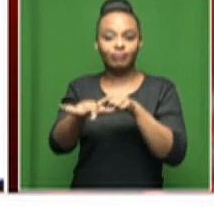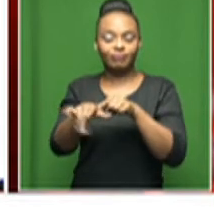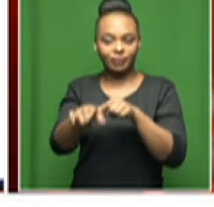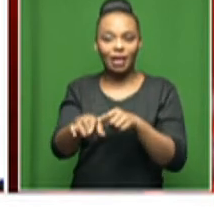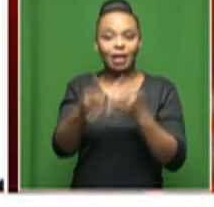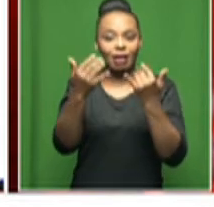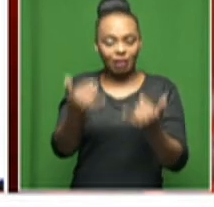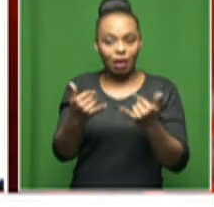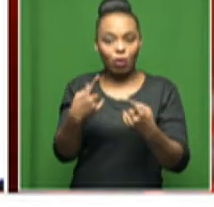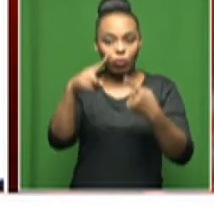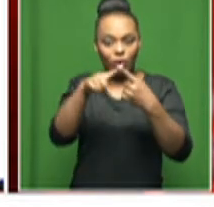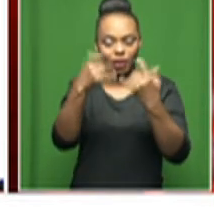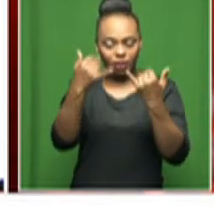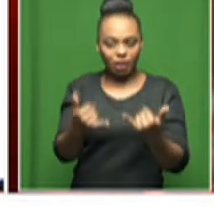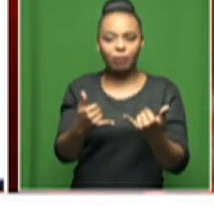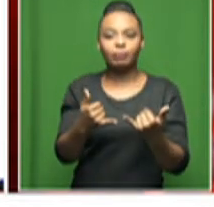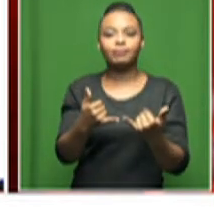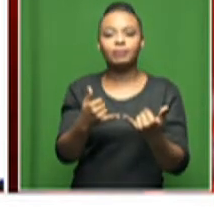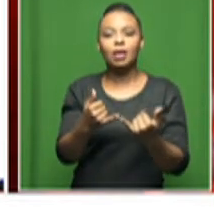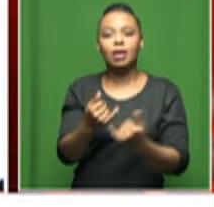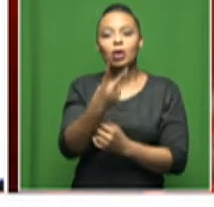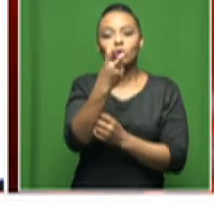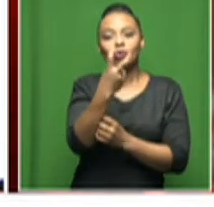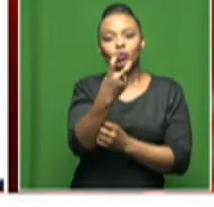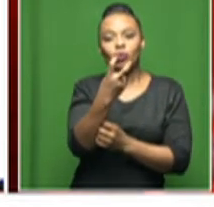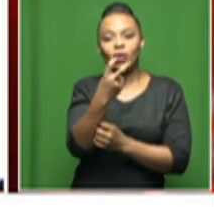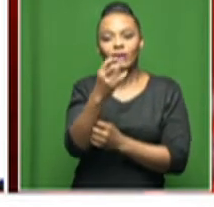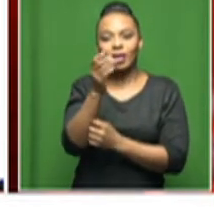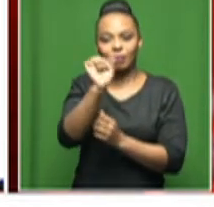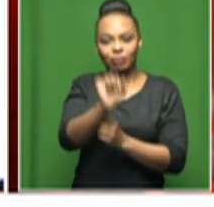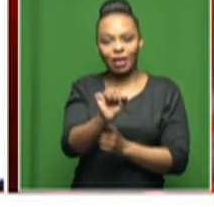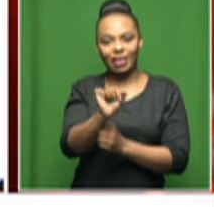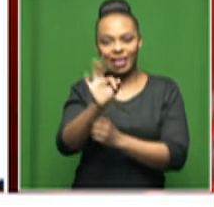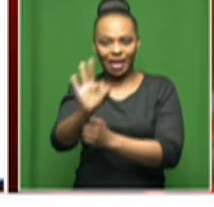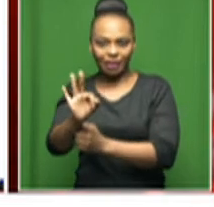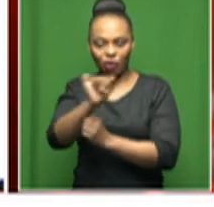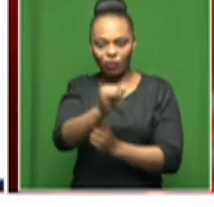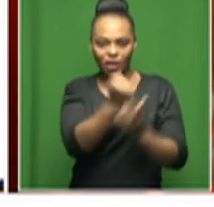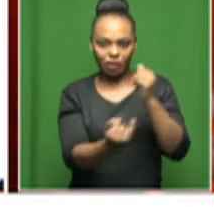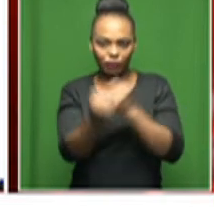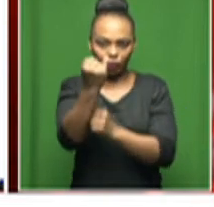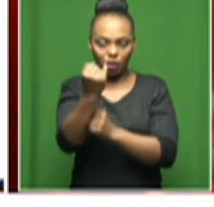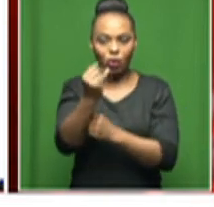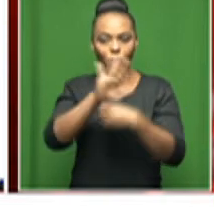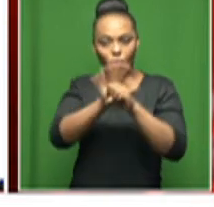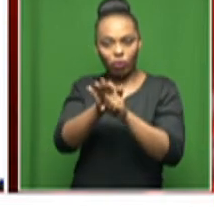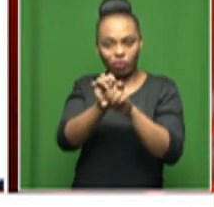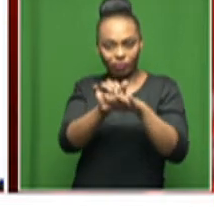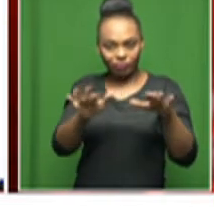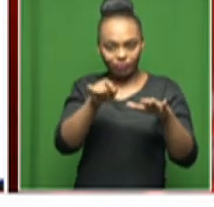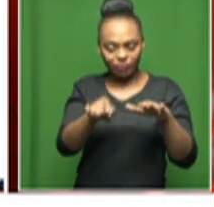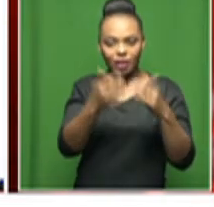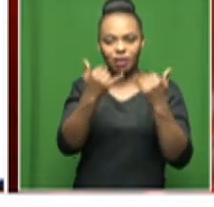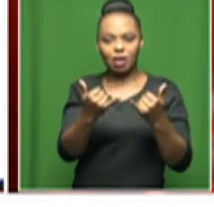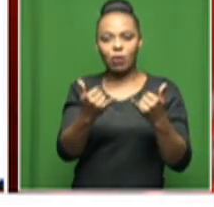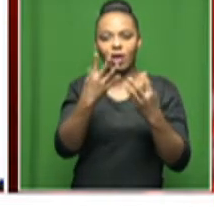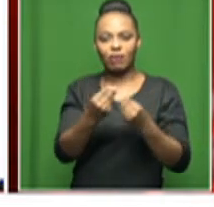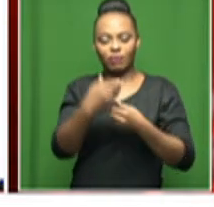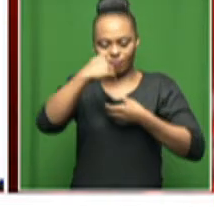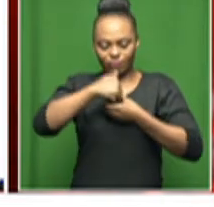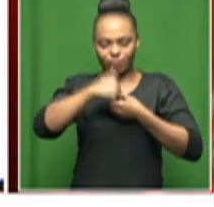again at this point is that 2/3 of the COVID-19 cases in this particular study were due to mild